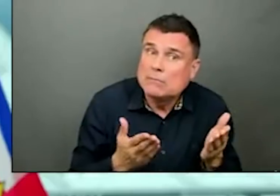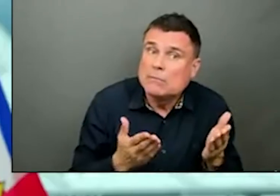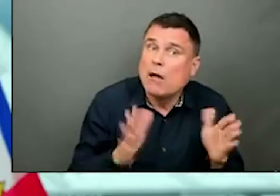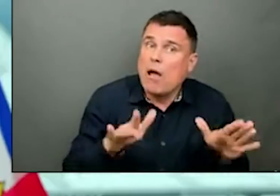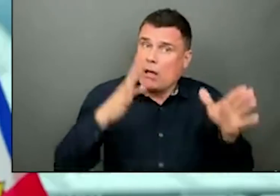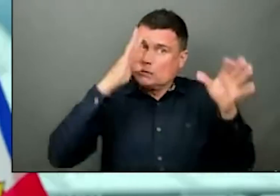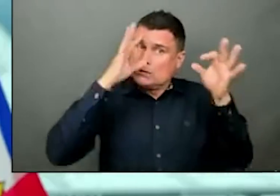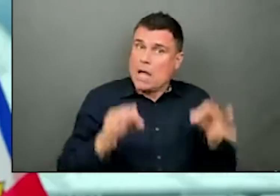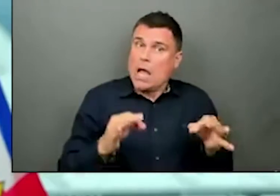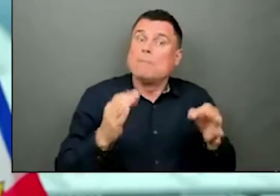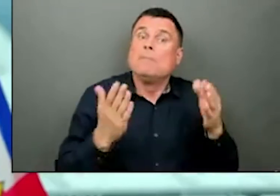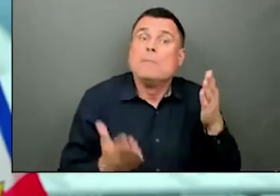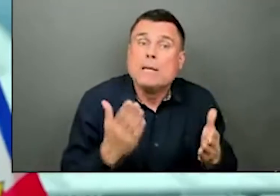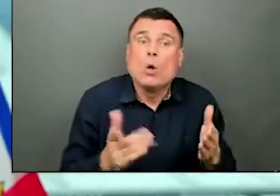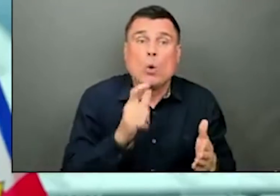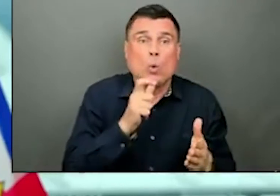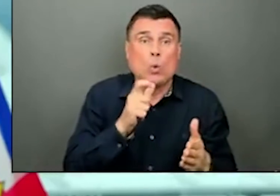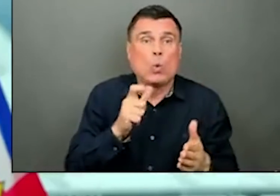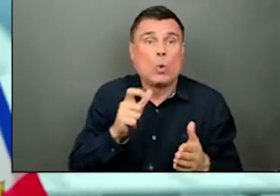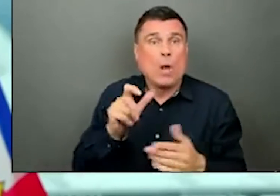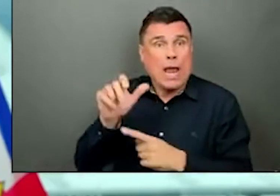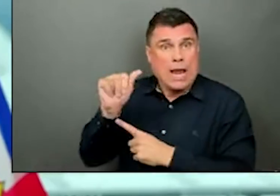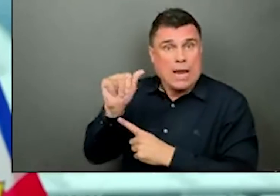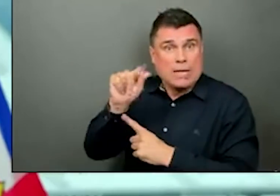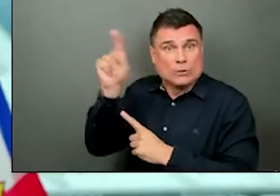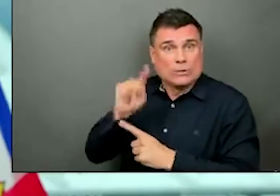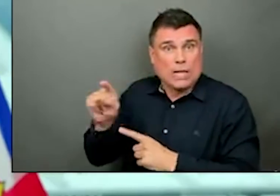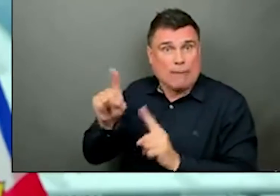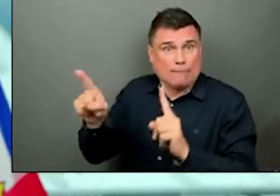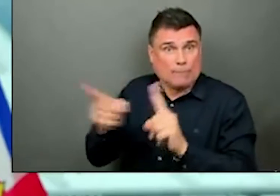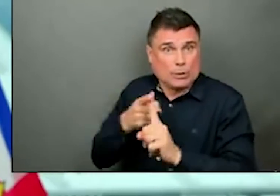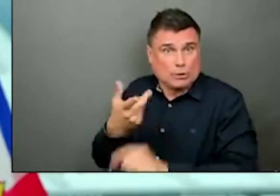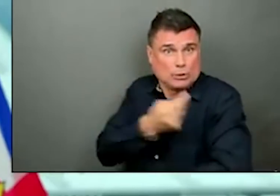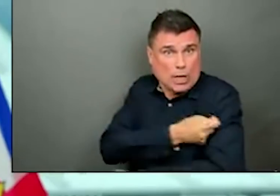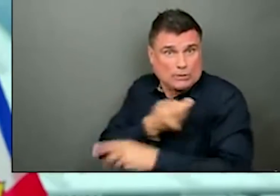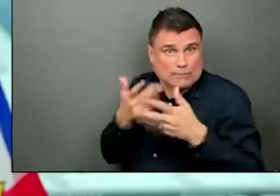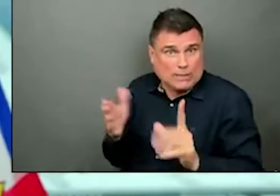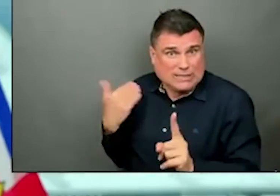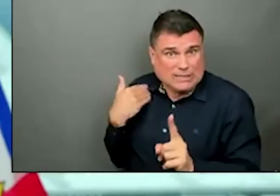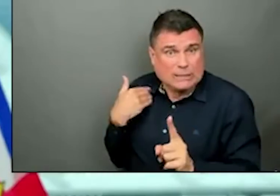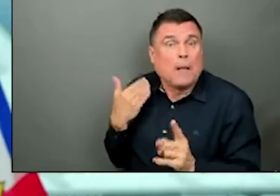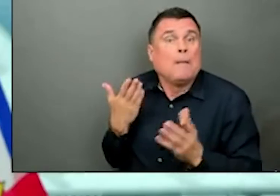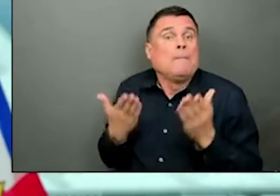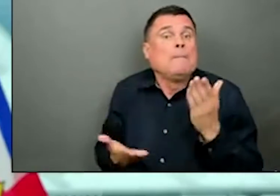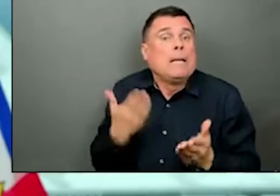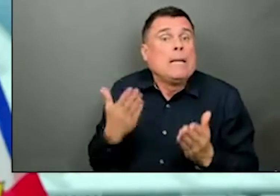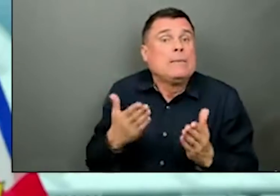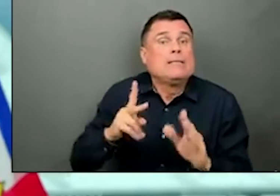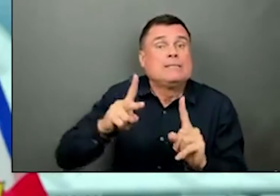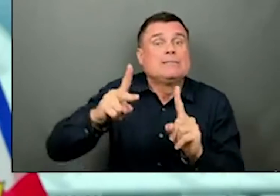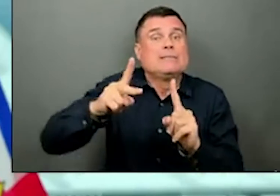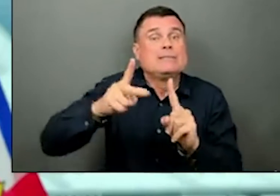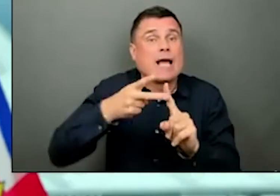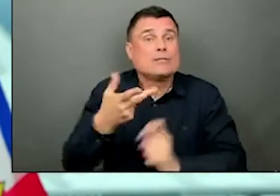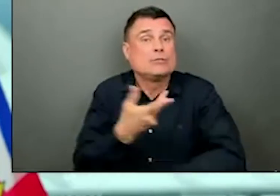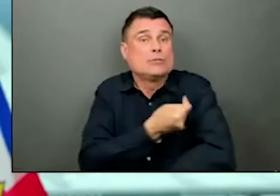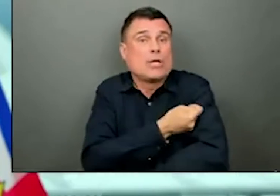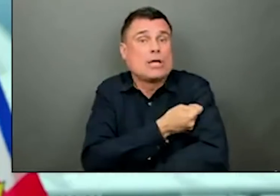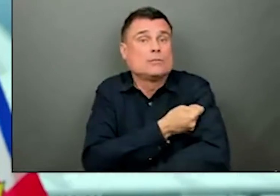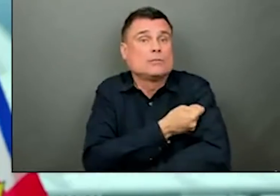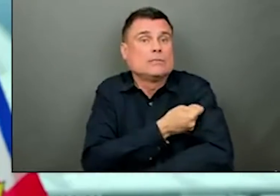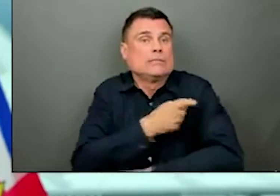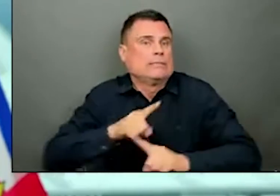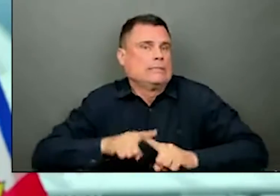be able to provide the mRNA vaccines like Pfizer or Moderna as a second dose for people who've received AstraZeneca,